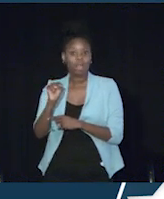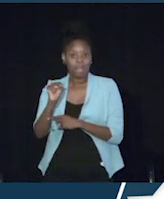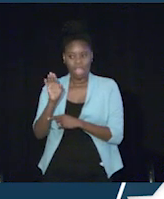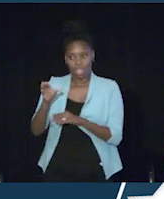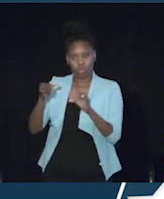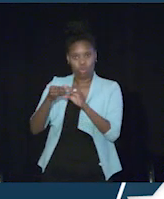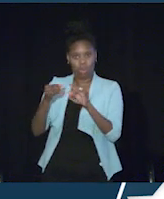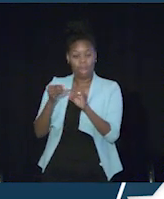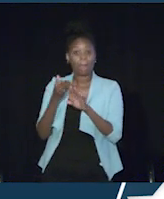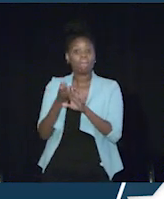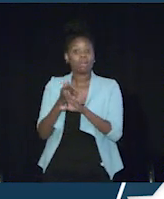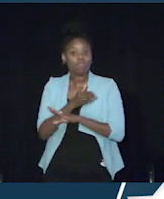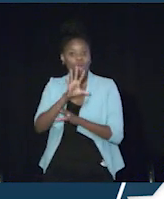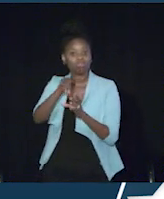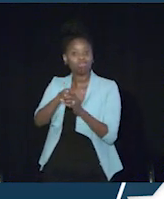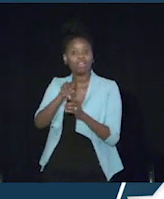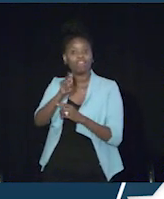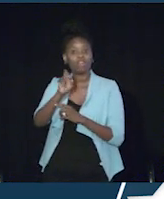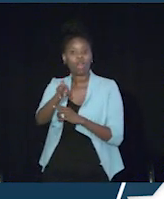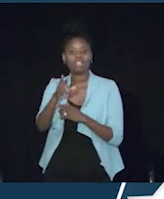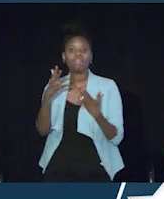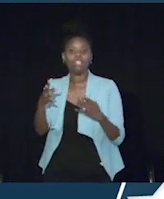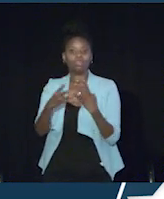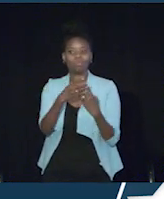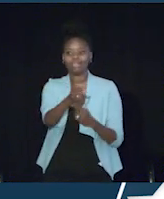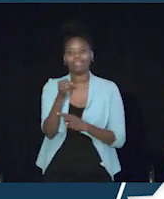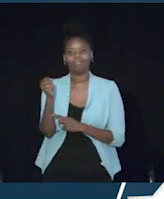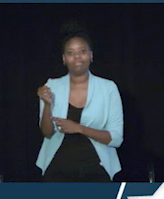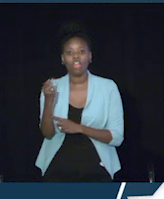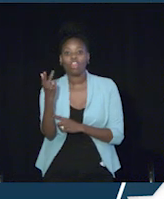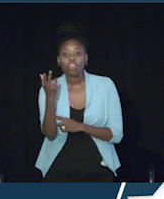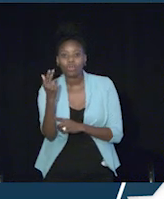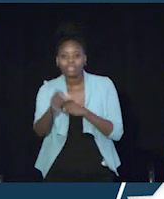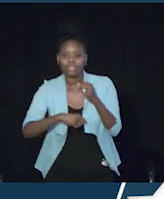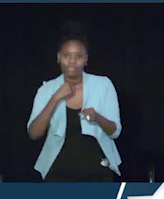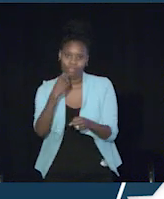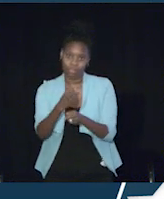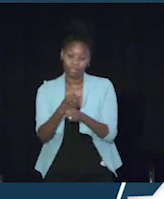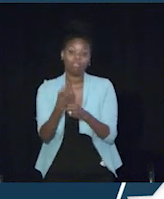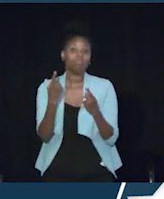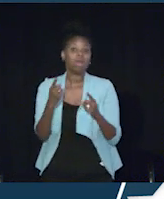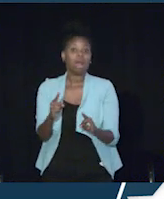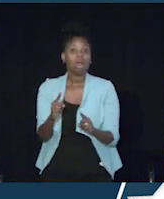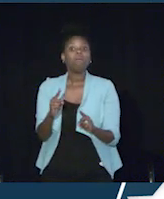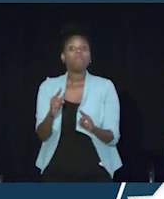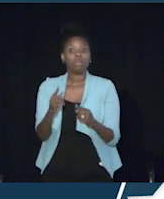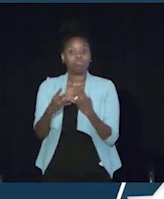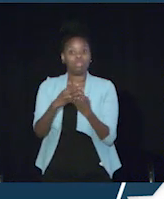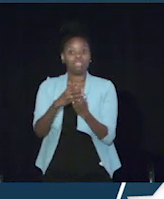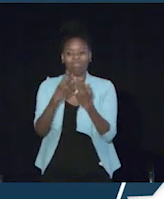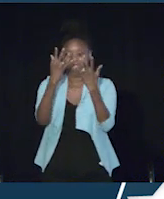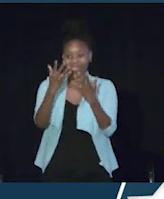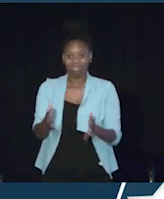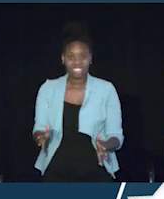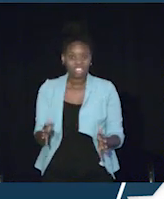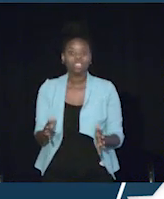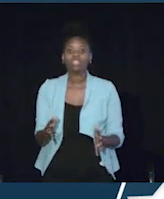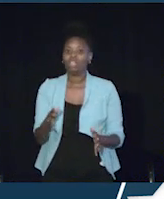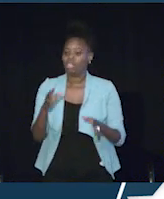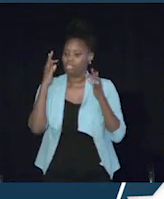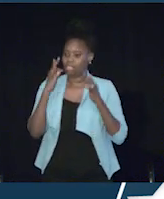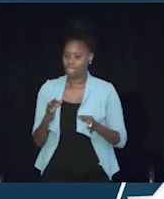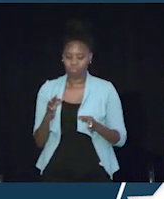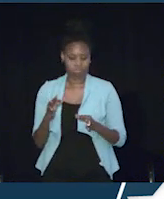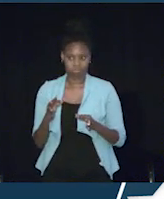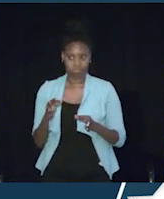been in prison for 14 years. And when he came out of prison, he knew he definitely didn't want to go back